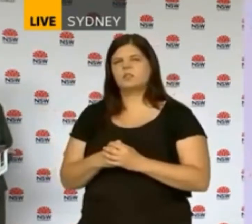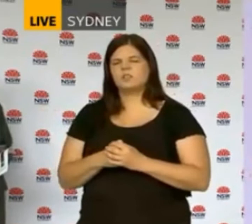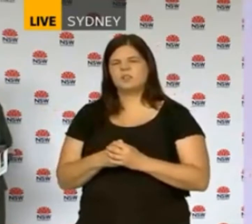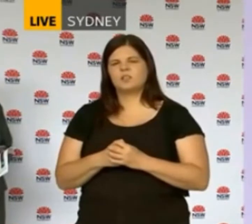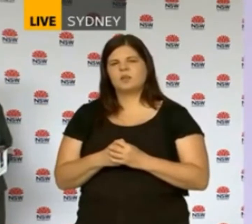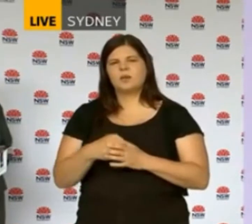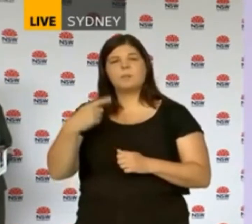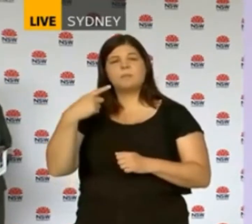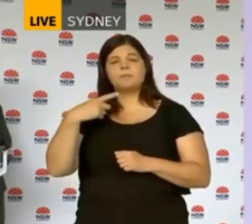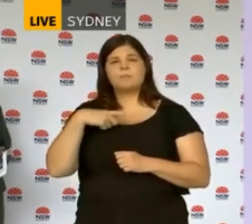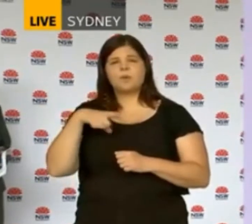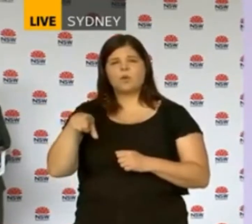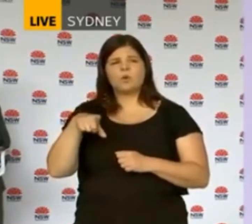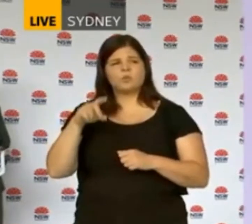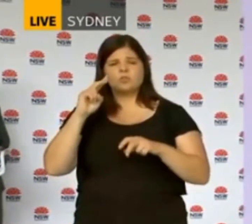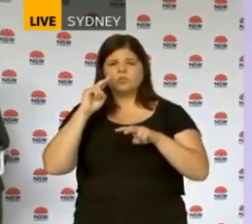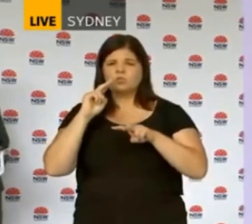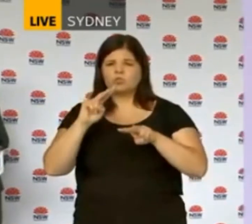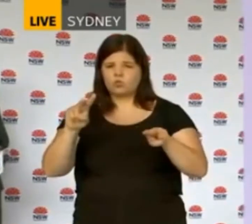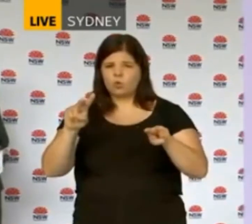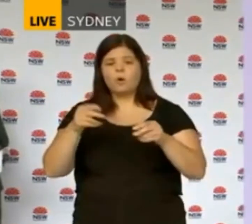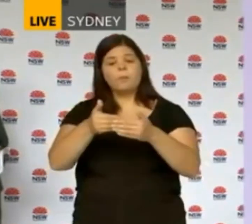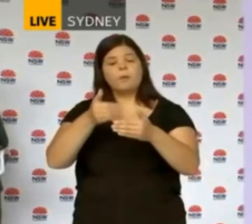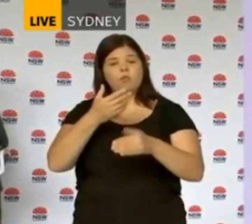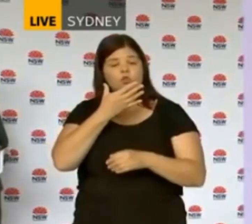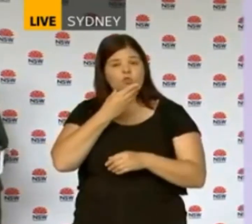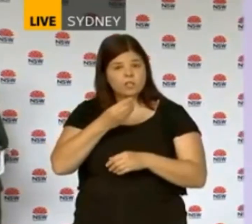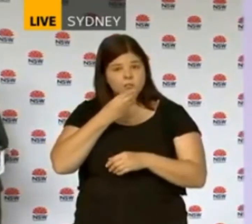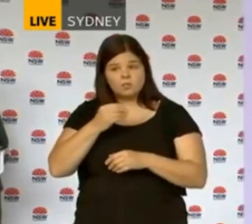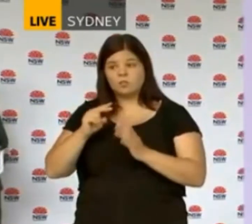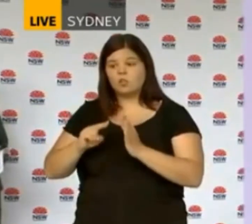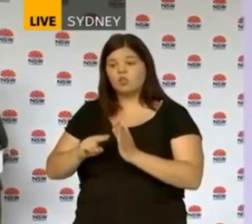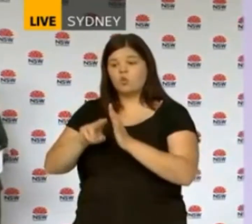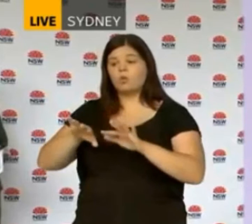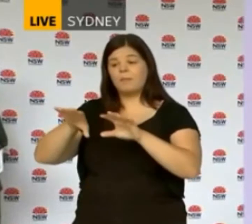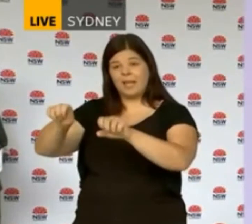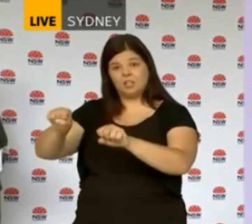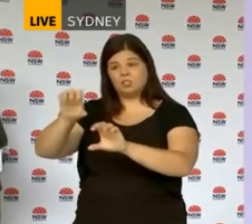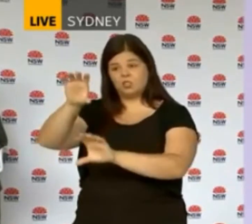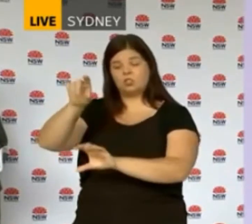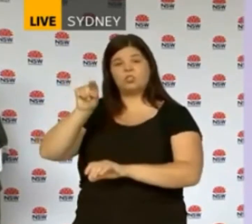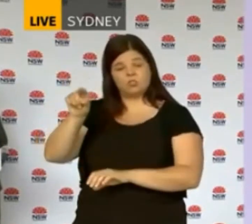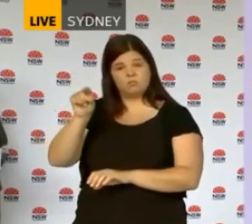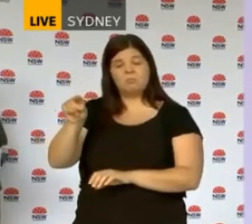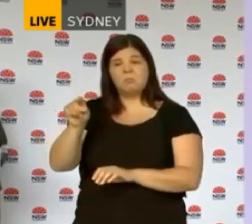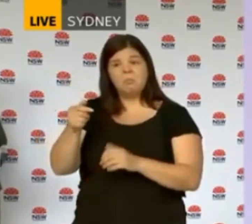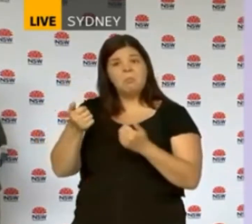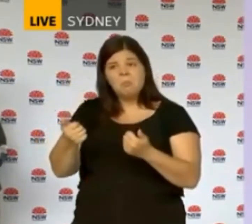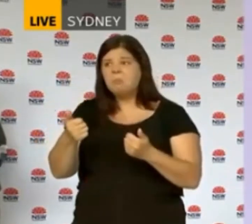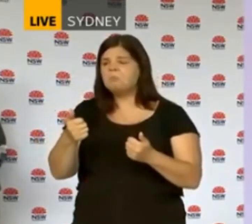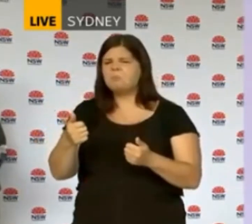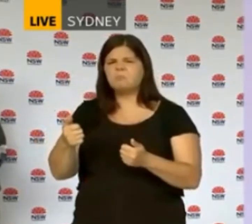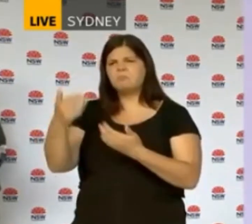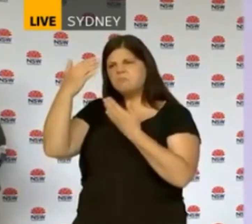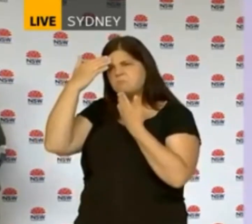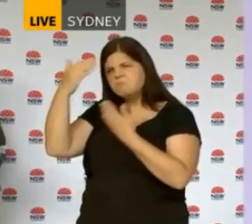of the response that we saw, particularly before Christmas, from Northern Beaches residents in their willingness